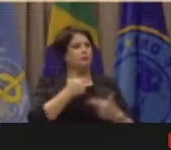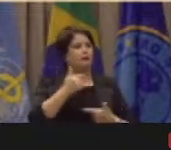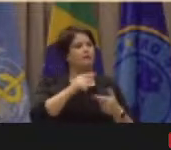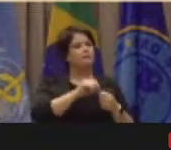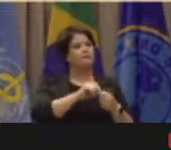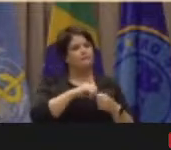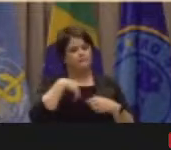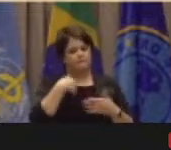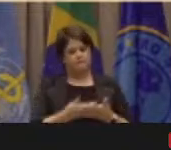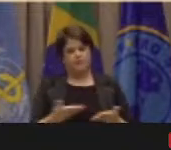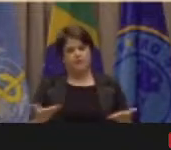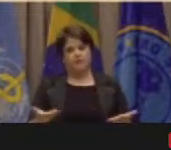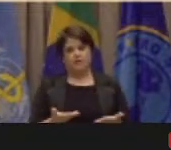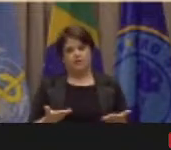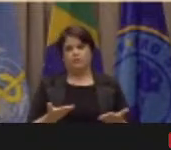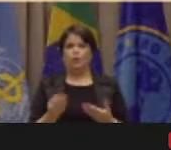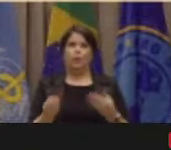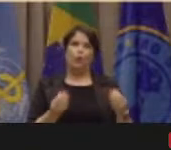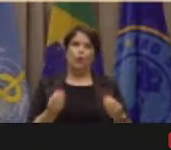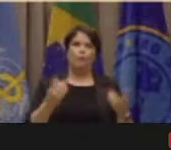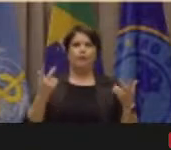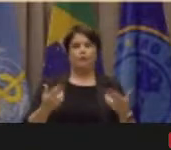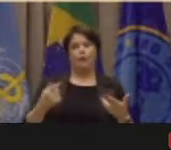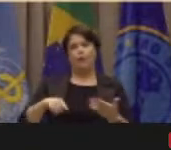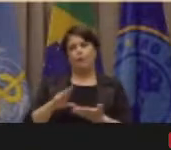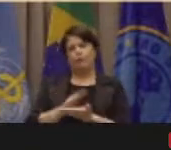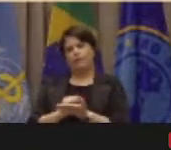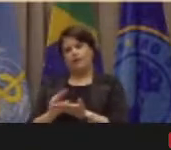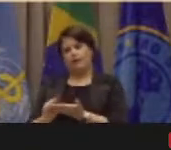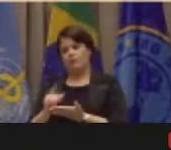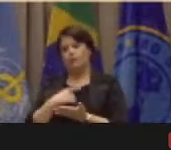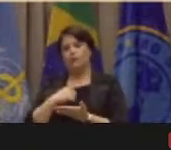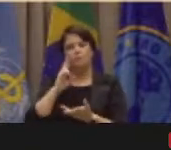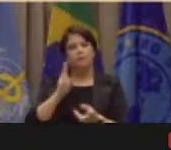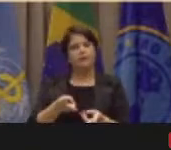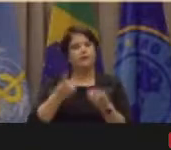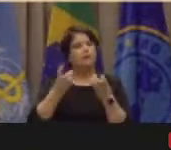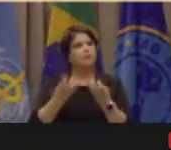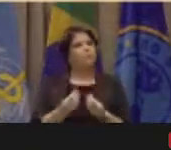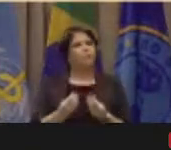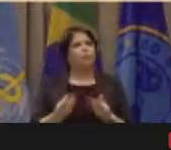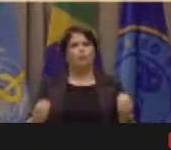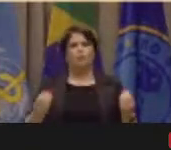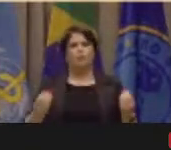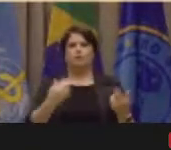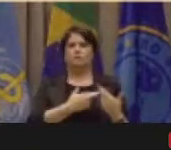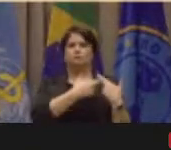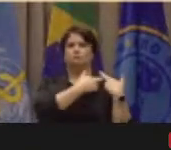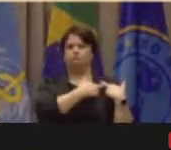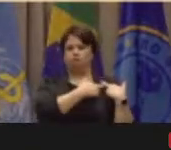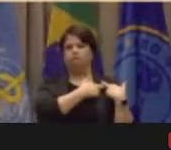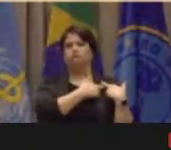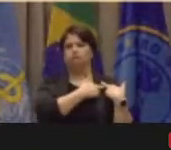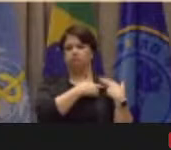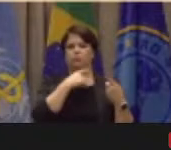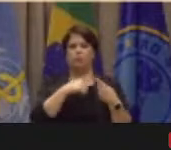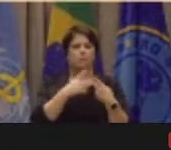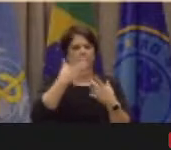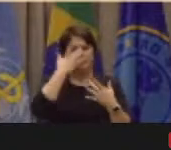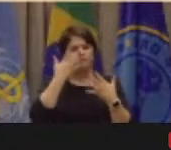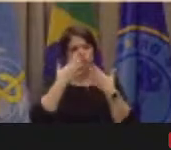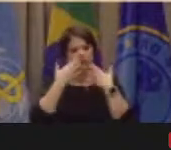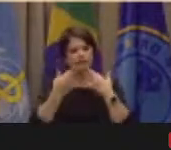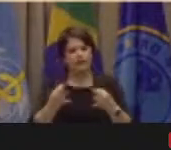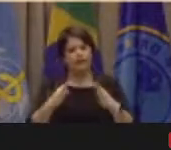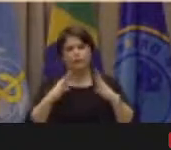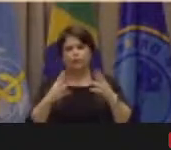Everything that was done here regarding data, I noticed that there is a lot of responsibility. Everybody